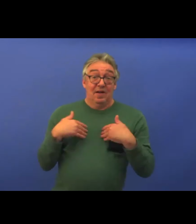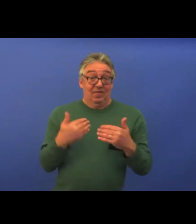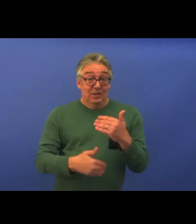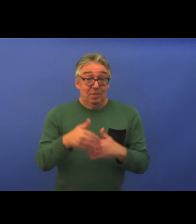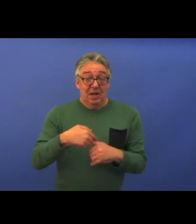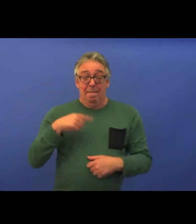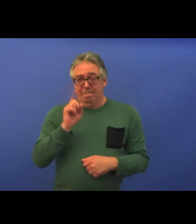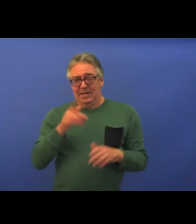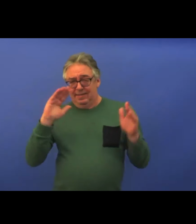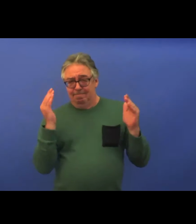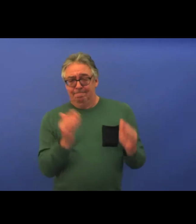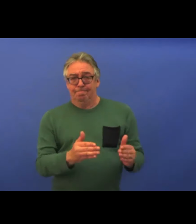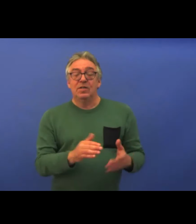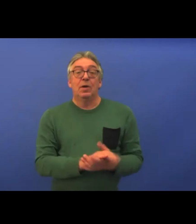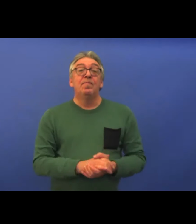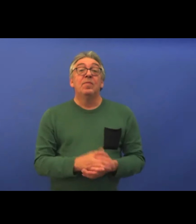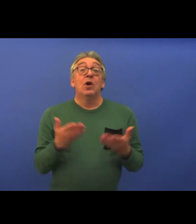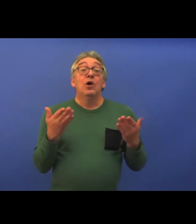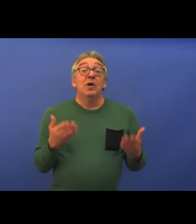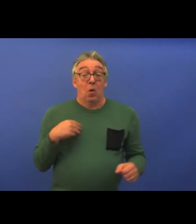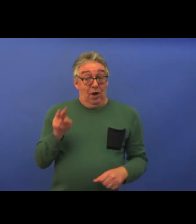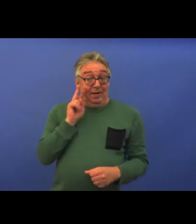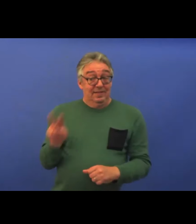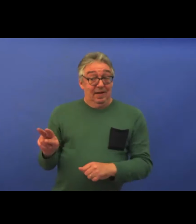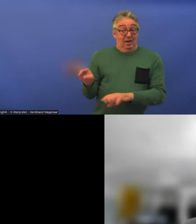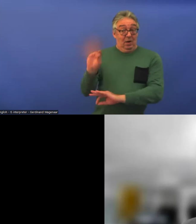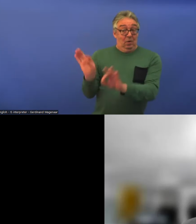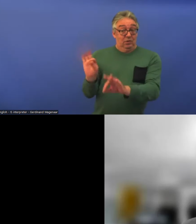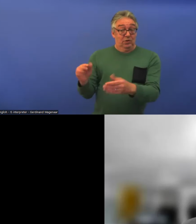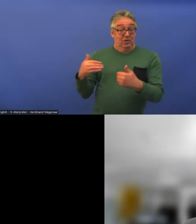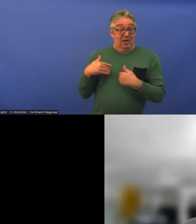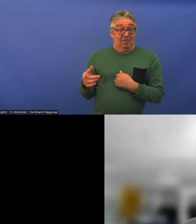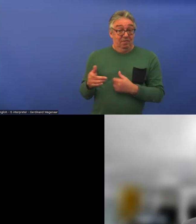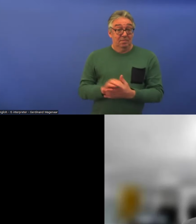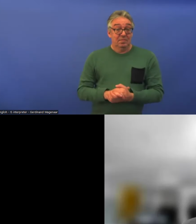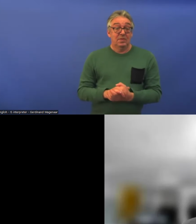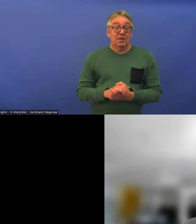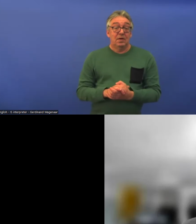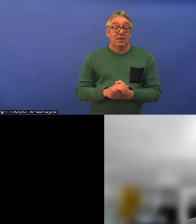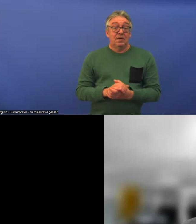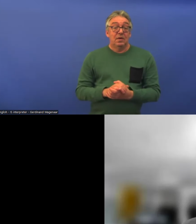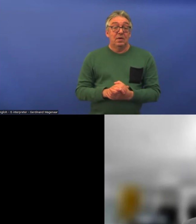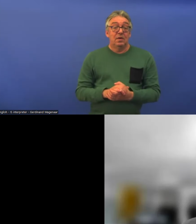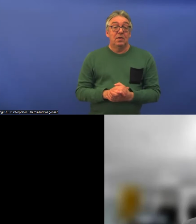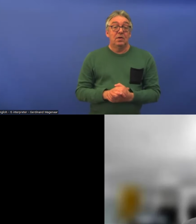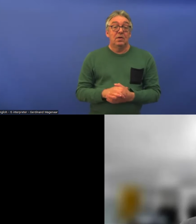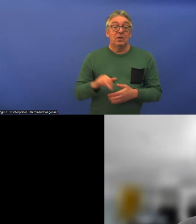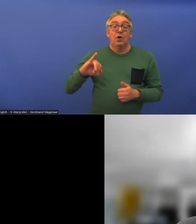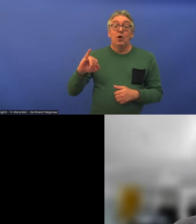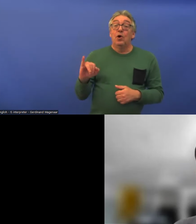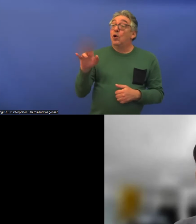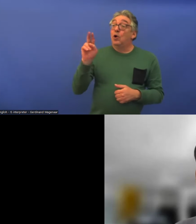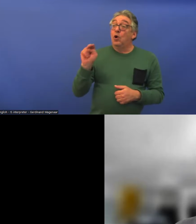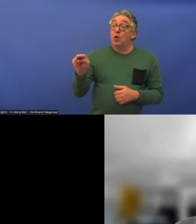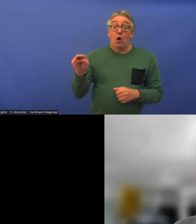the floor for questions. There are already some questions that I will be reading. And Juan Ignacio and Peter, if you would like